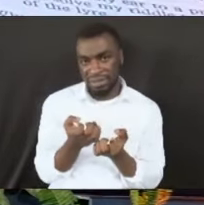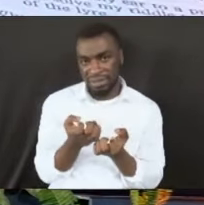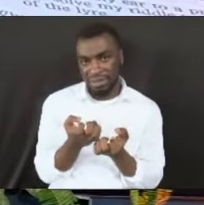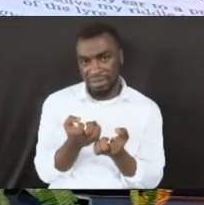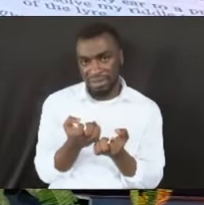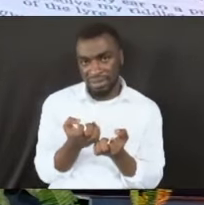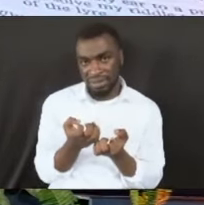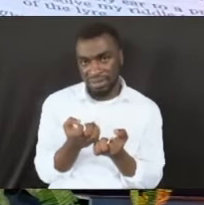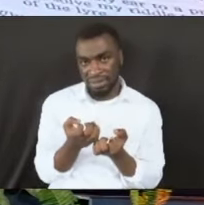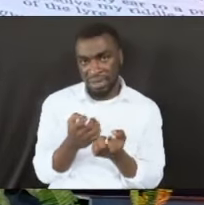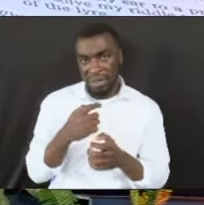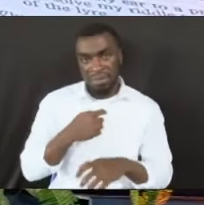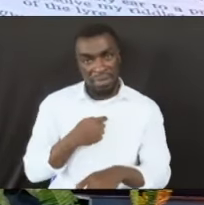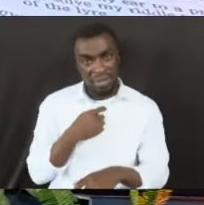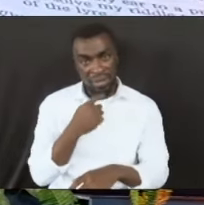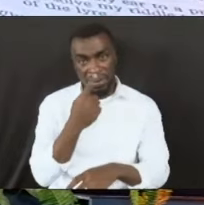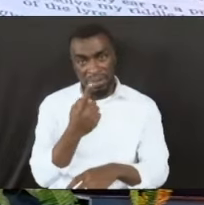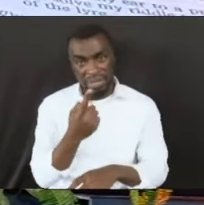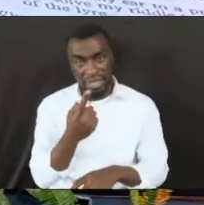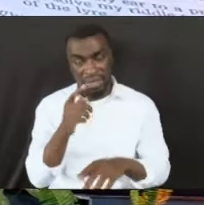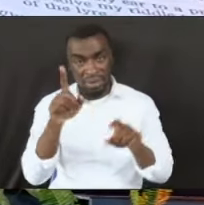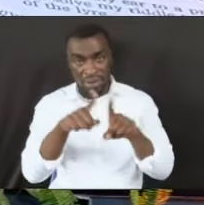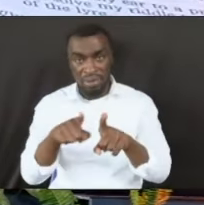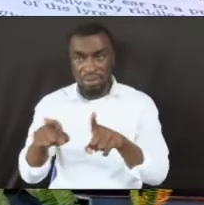I told them I also have a need.